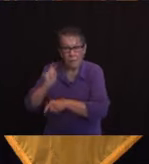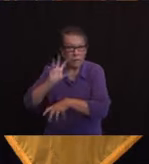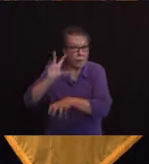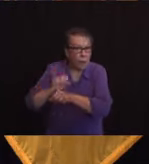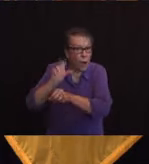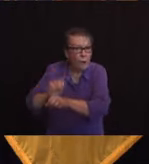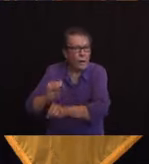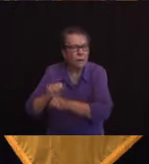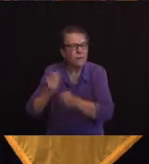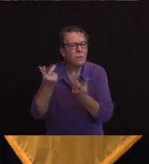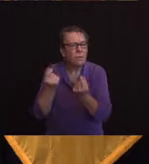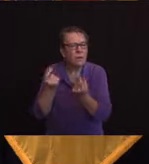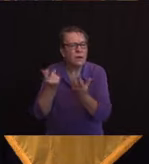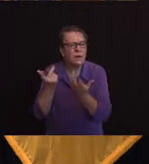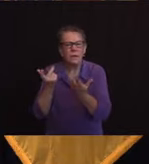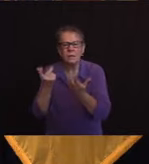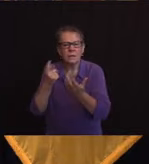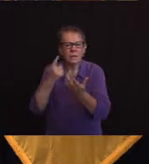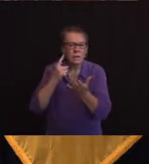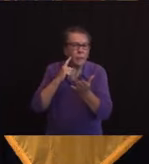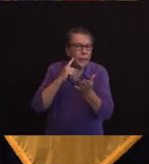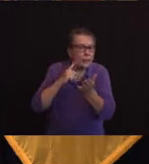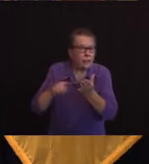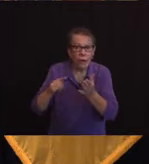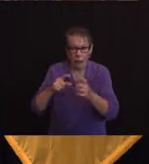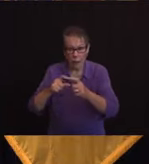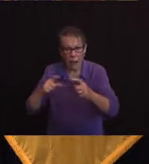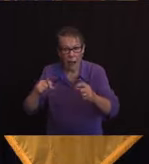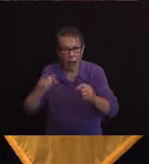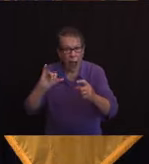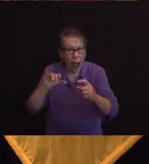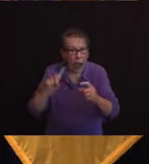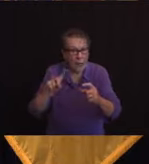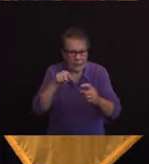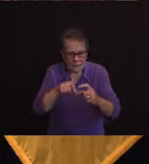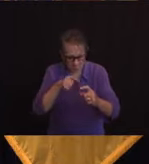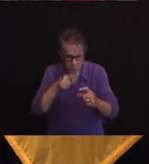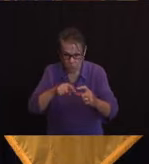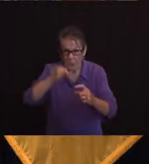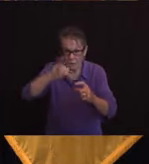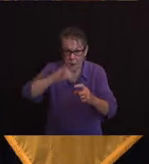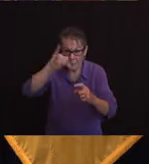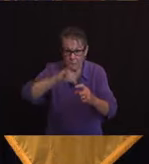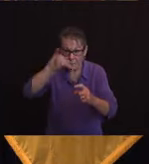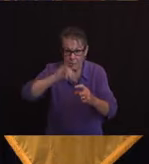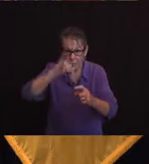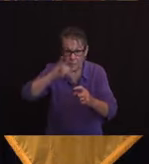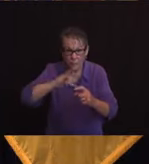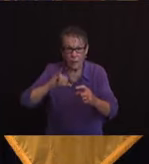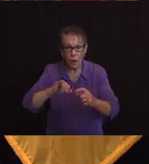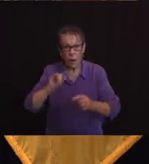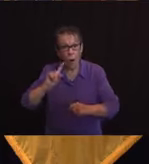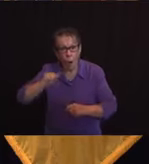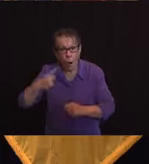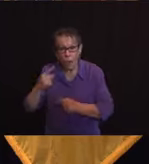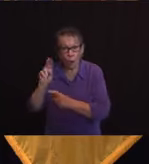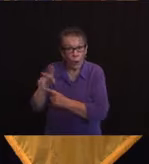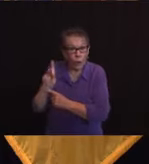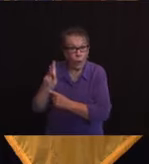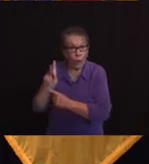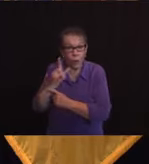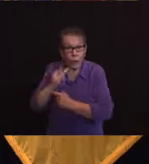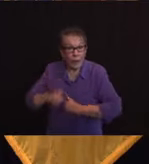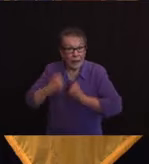you reserving any of those numbers for Newark residents specifically? With case numbers rising,